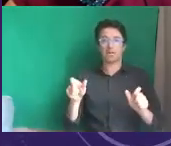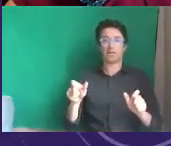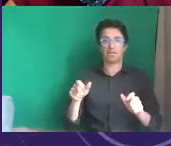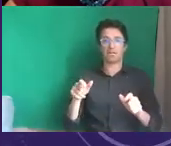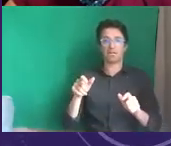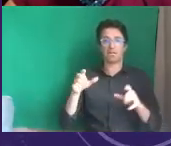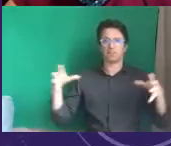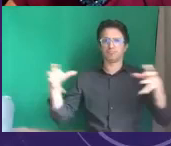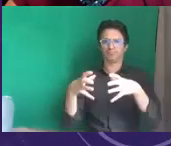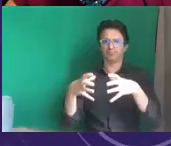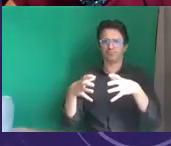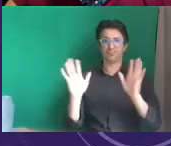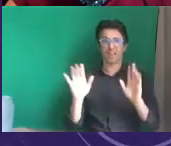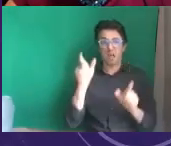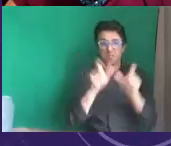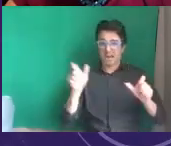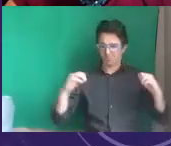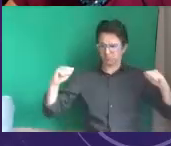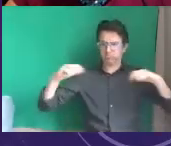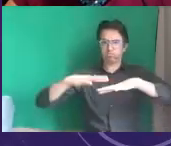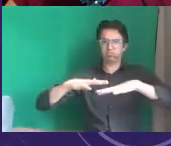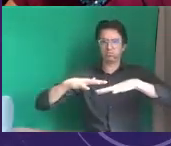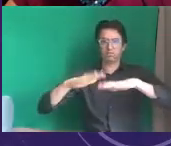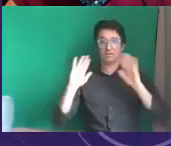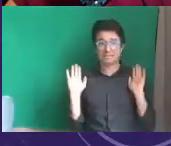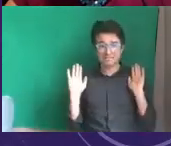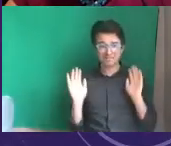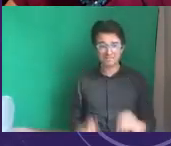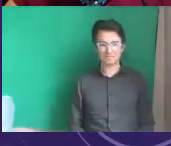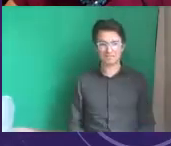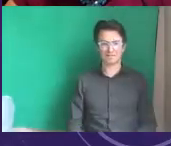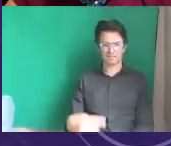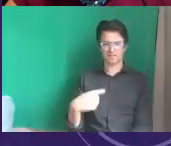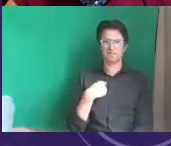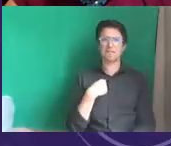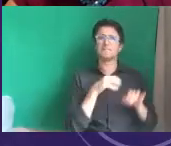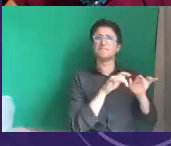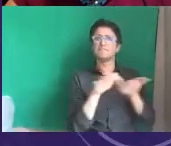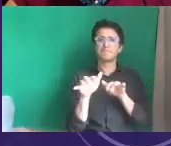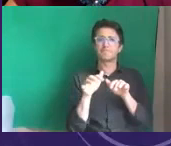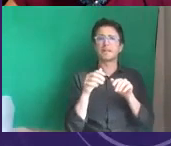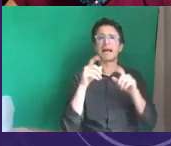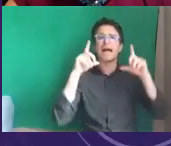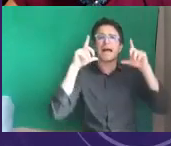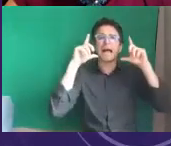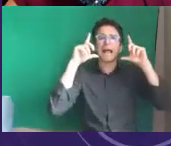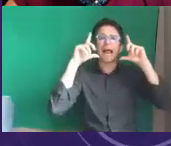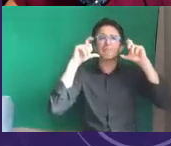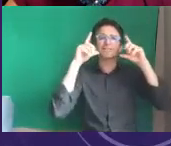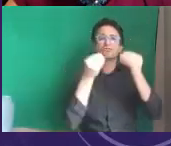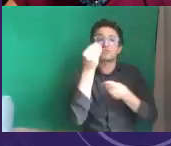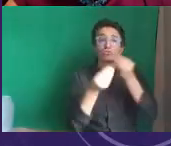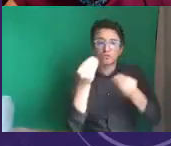gather, some holding signs. At the center is a young Black woman holding her fist